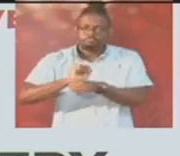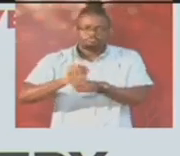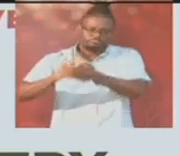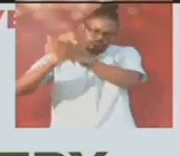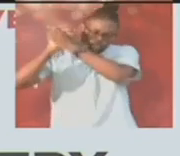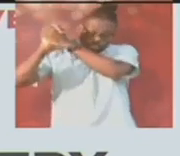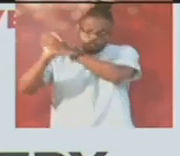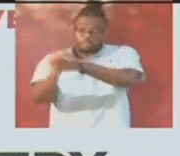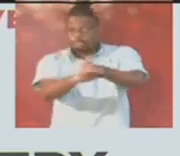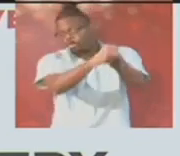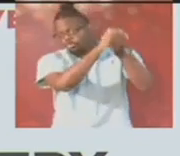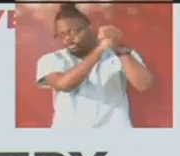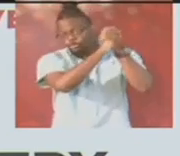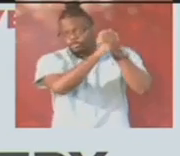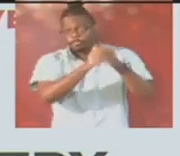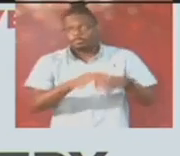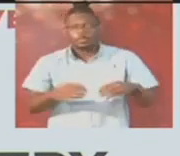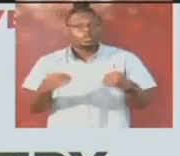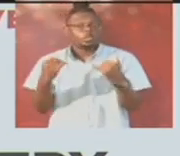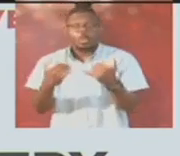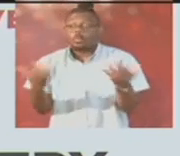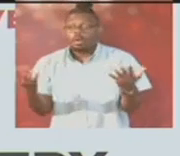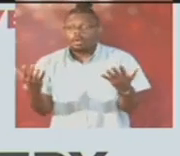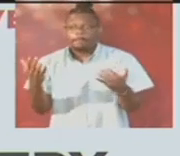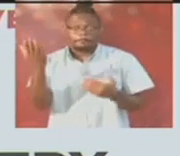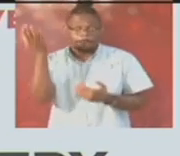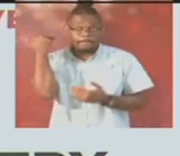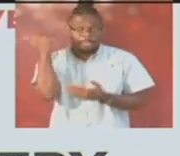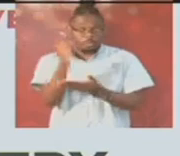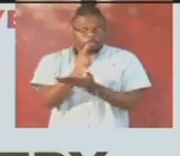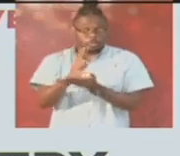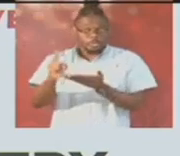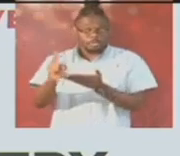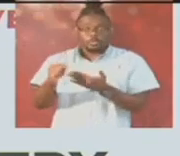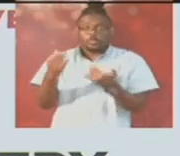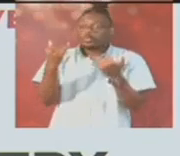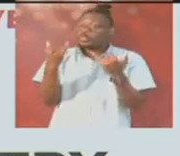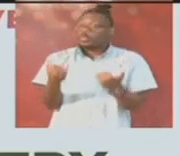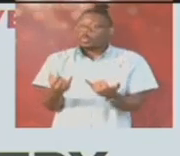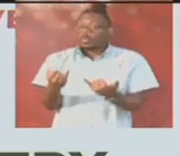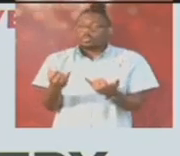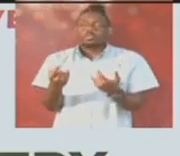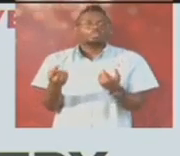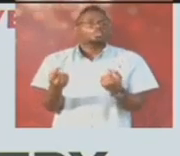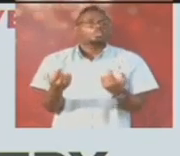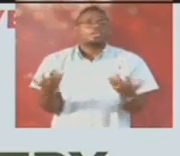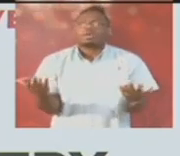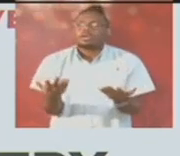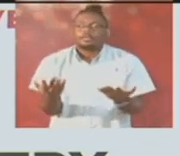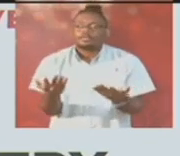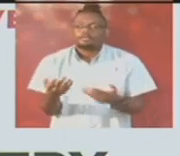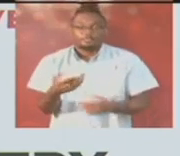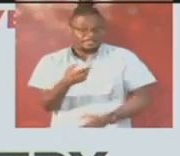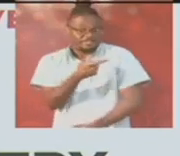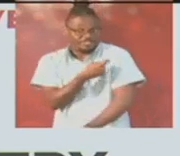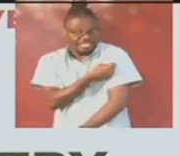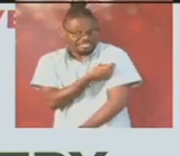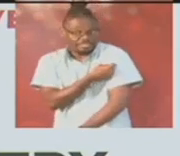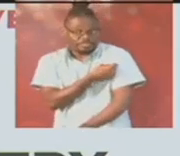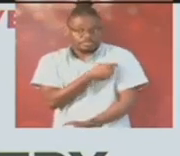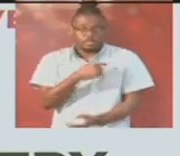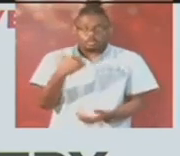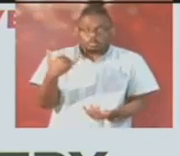As we said last week, we would have to start to wind down the vaccination program because we can't keep